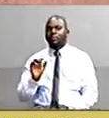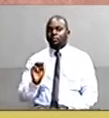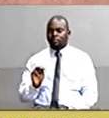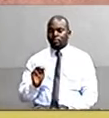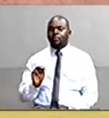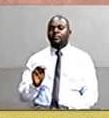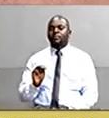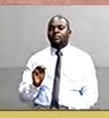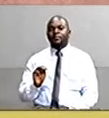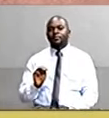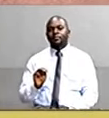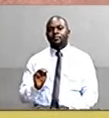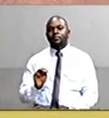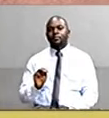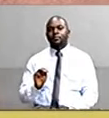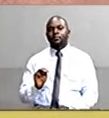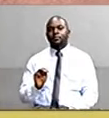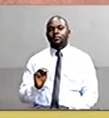kilometers.